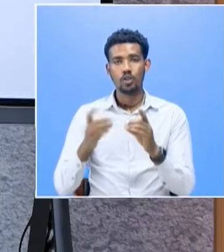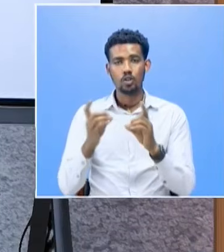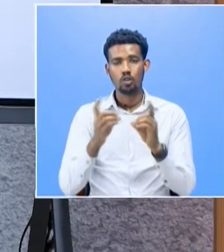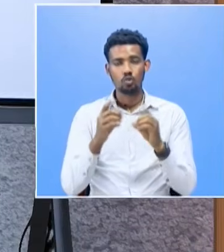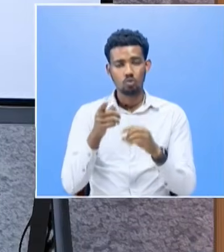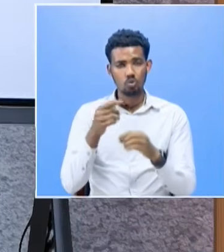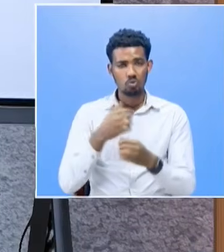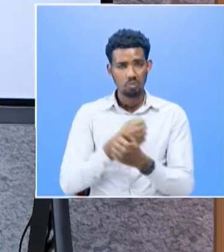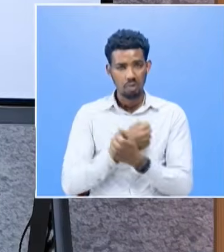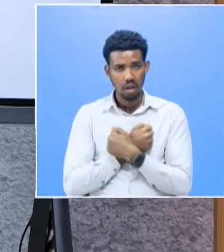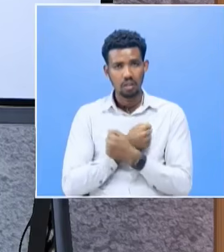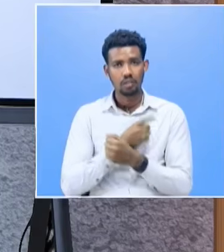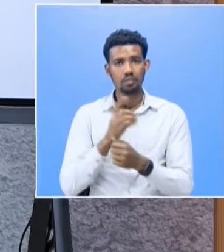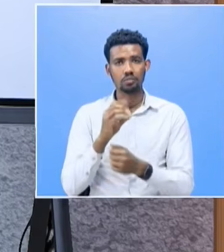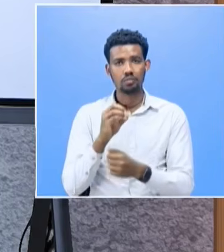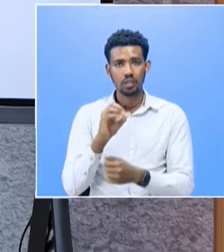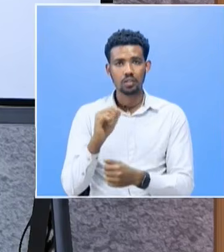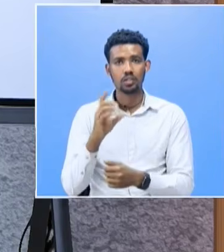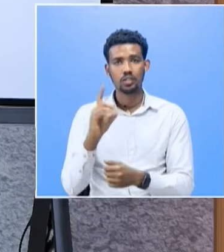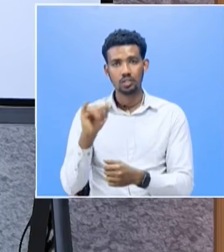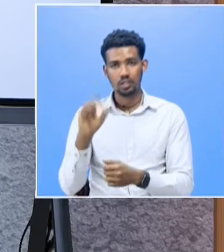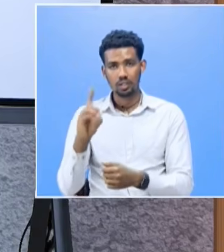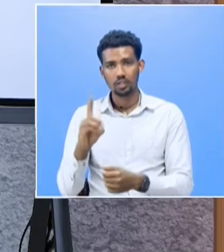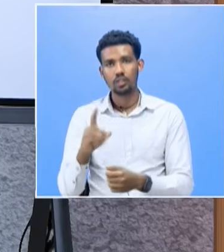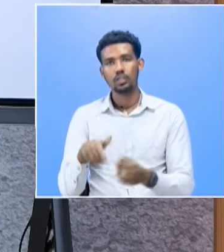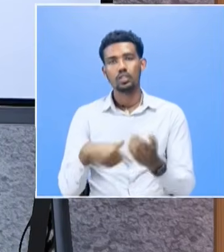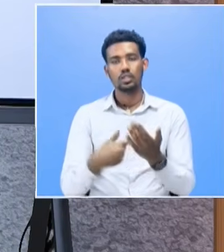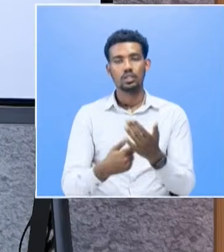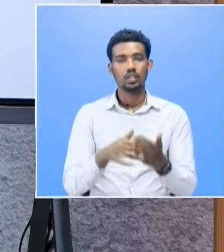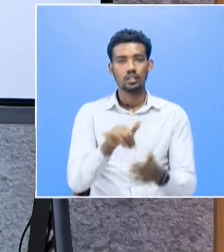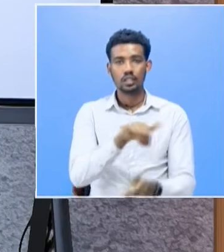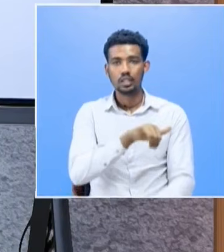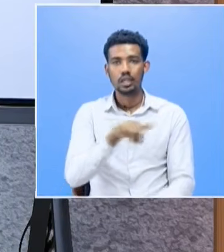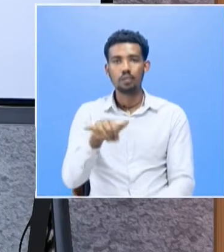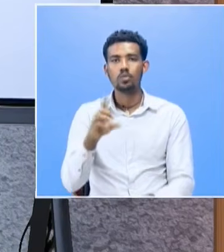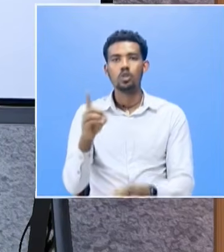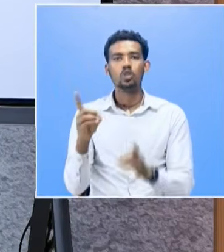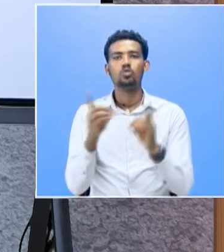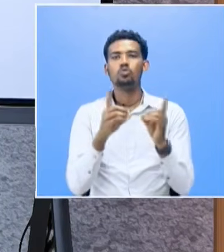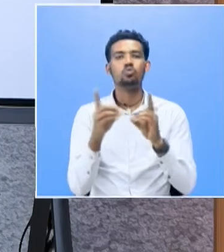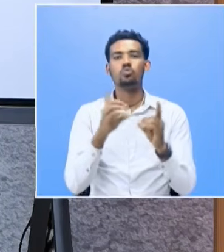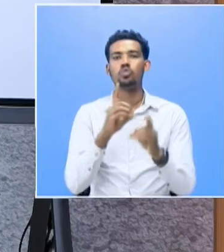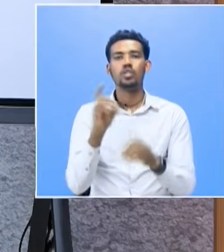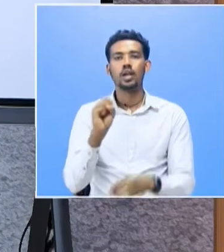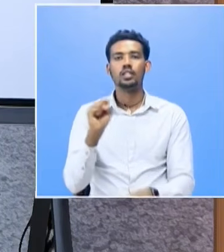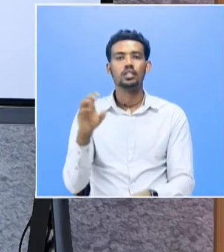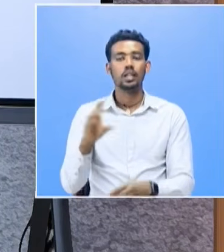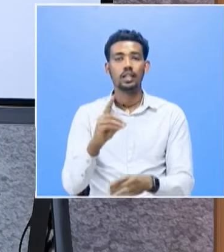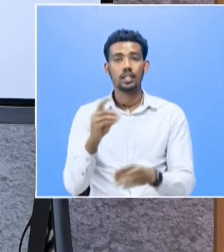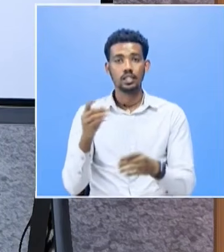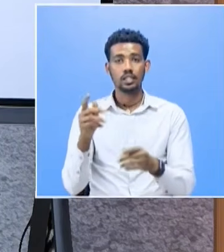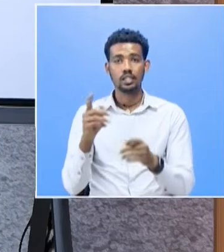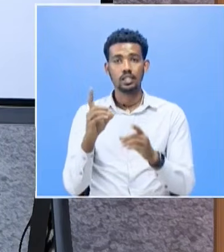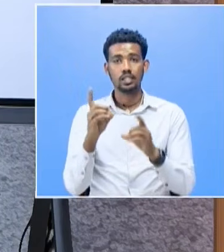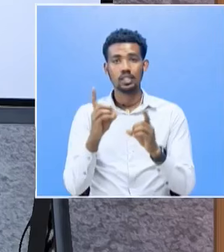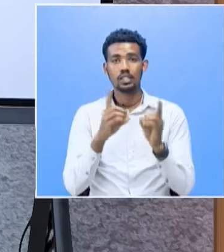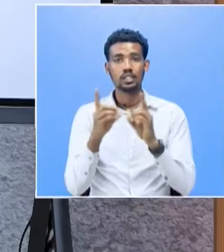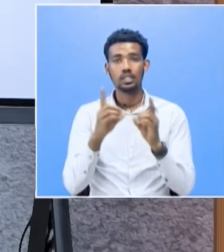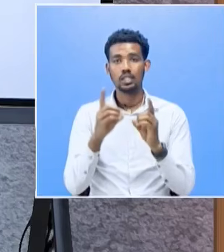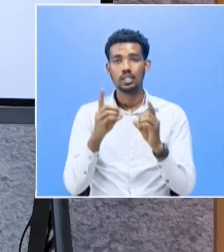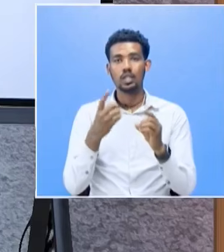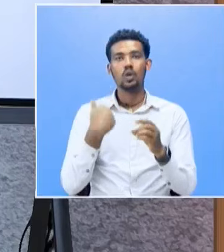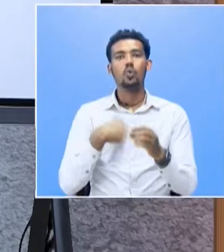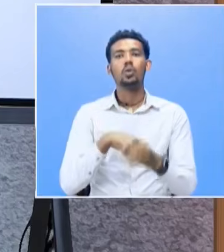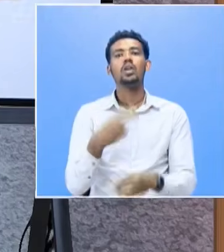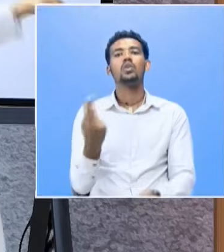like, does, and did. This one is the same, do, does, and did, but we